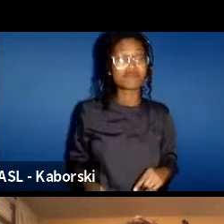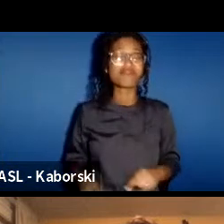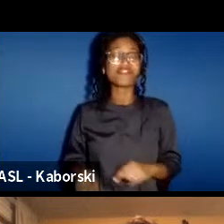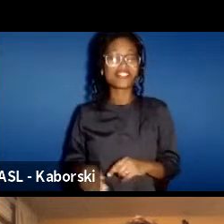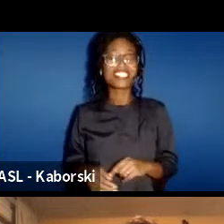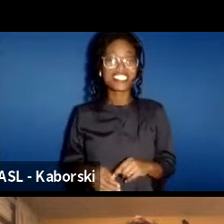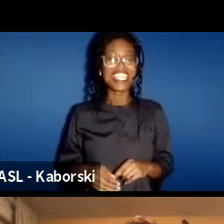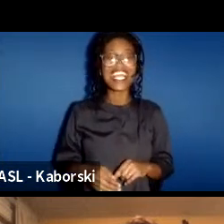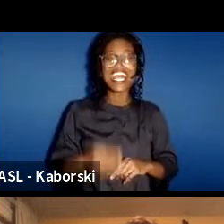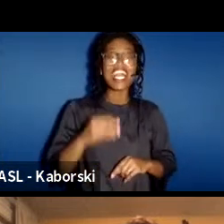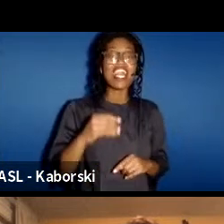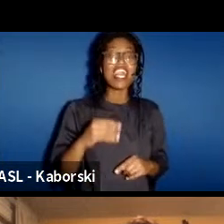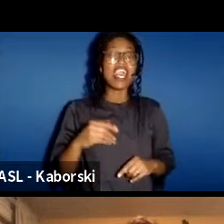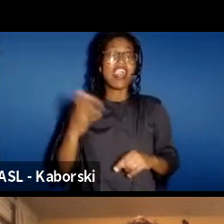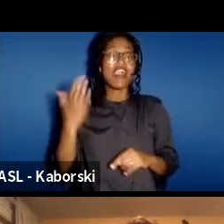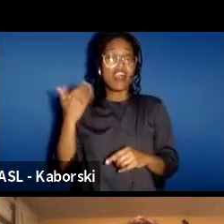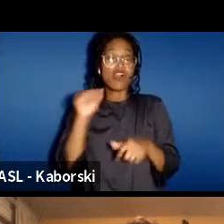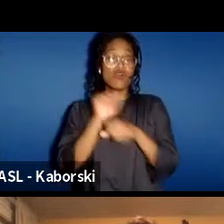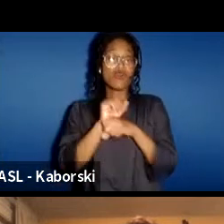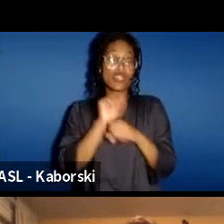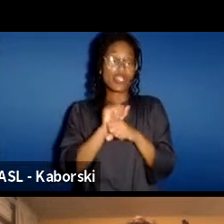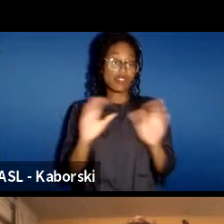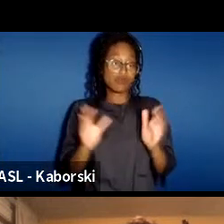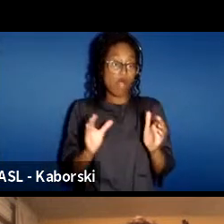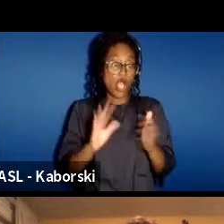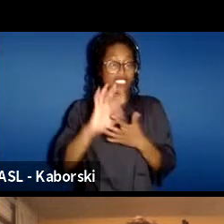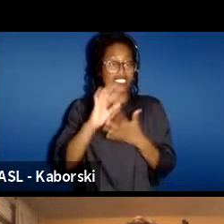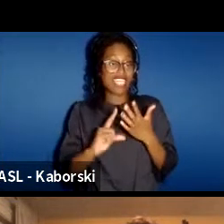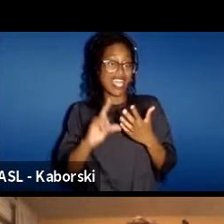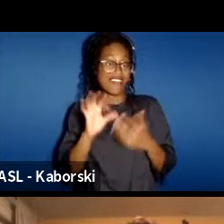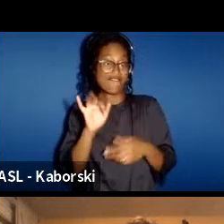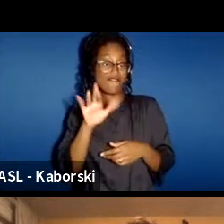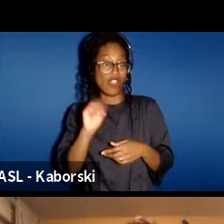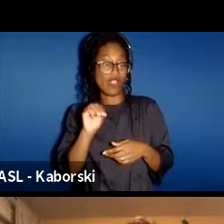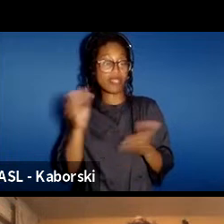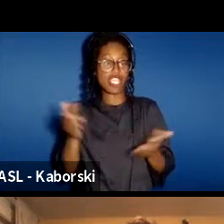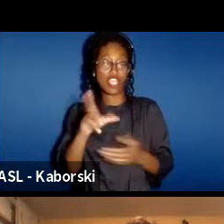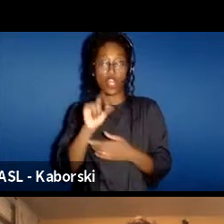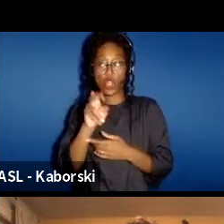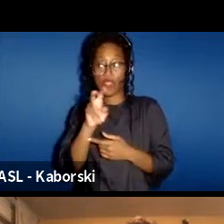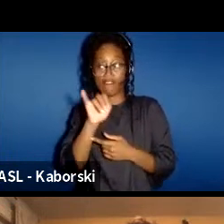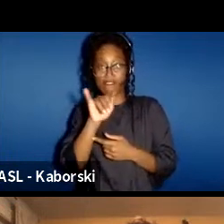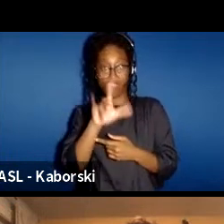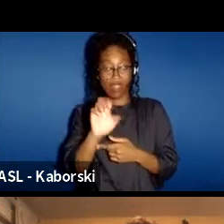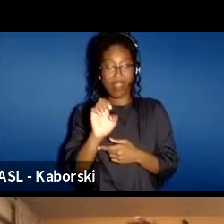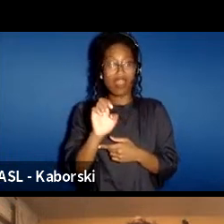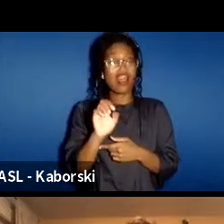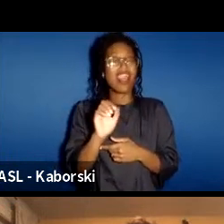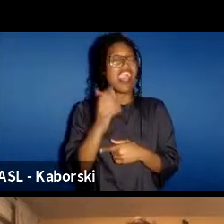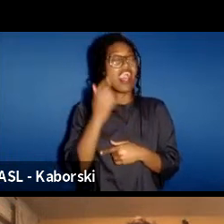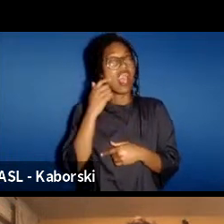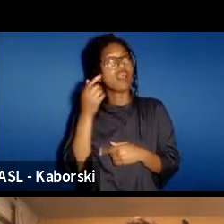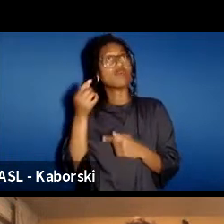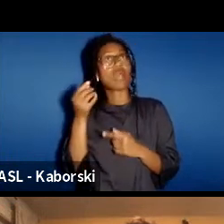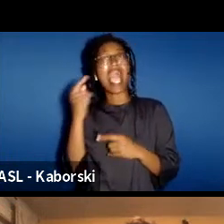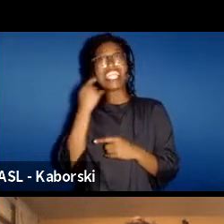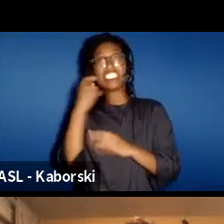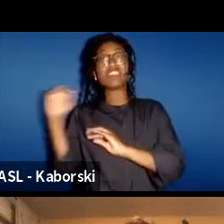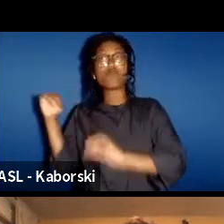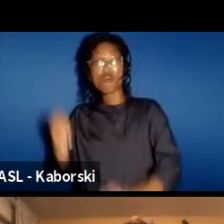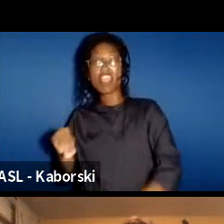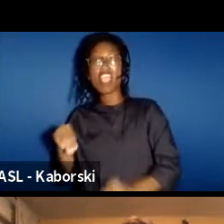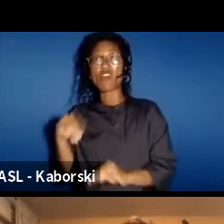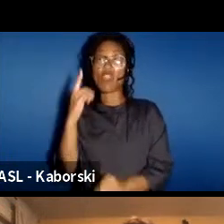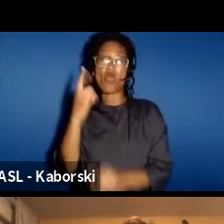I was actually working at a small design firm here in Louisville. I just moved here from Louisville. I've been at that for about a year. And